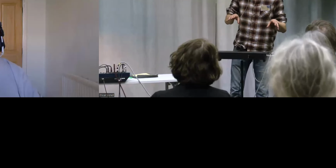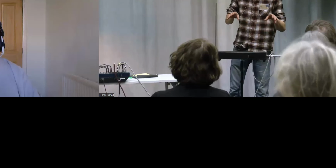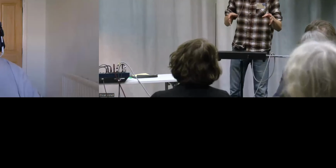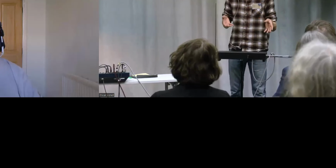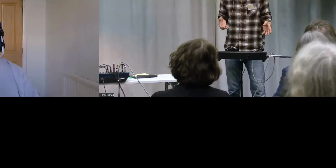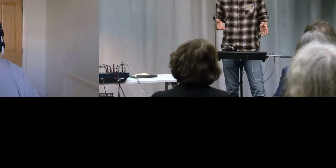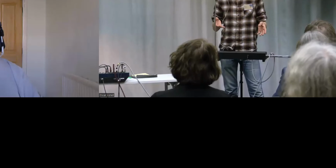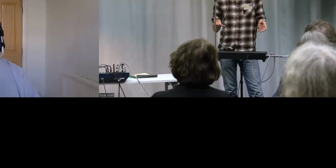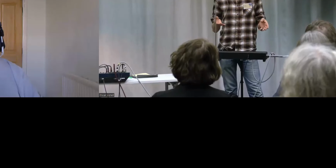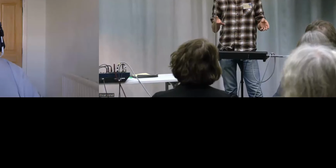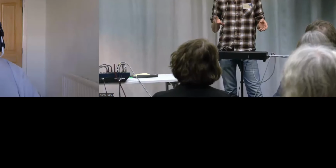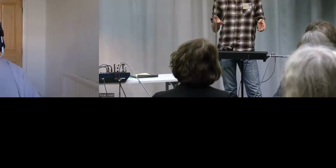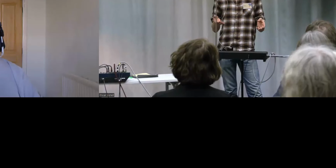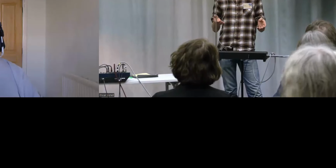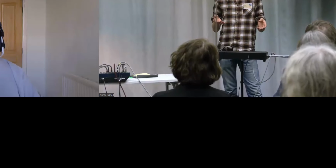world. And